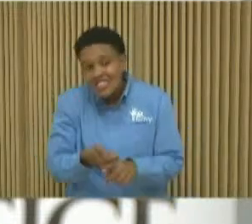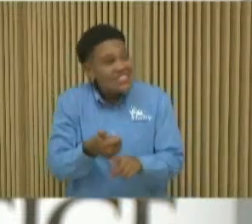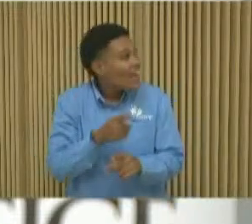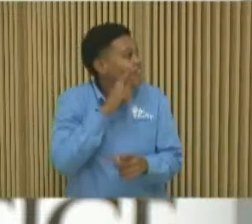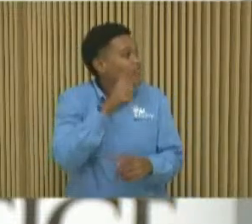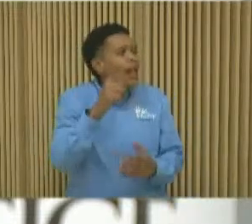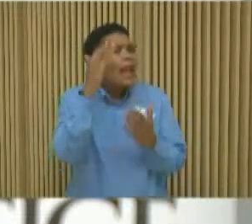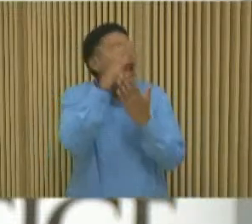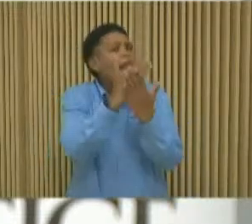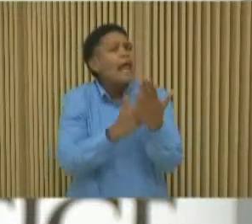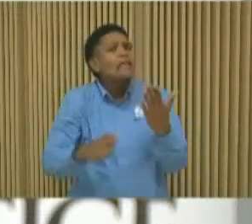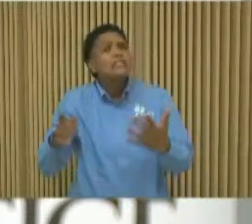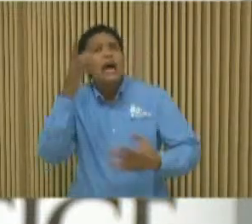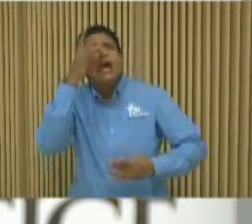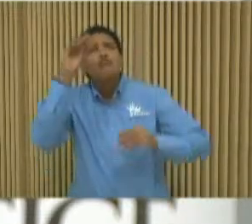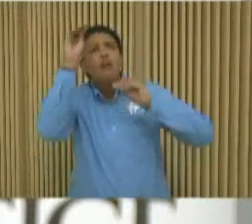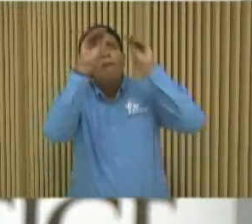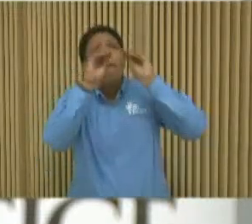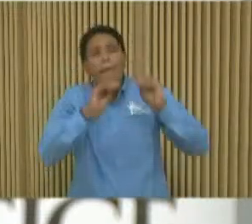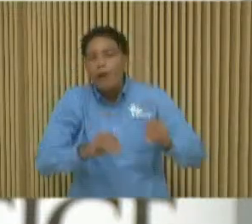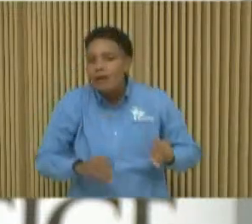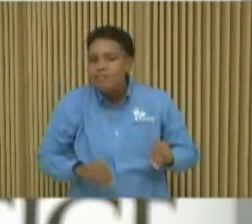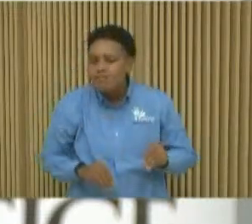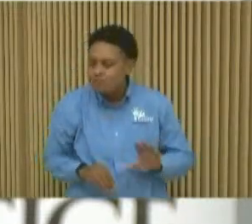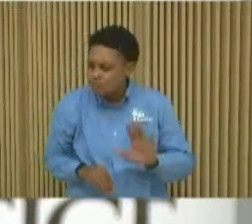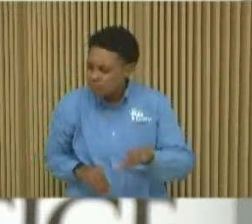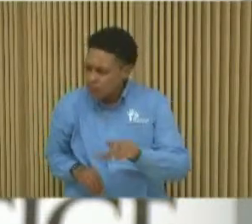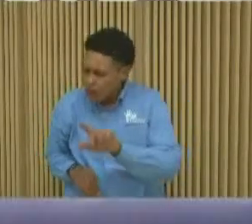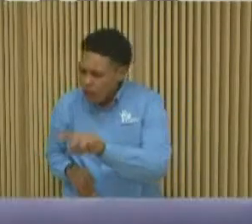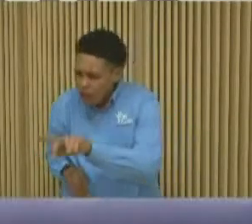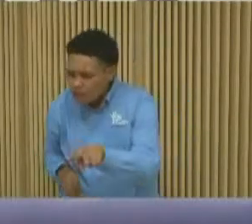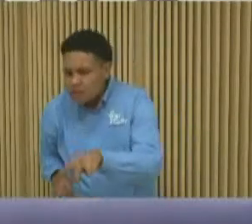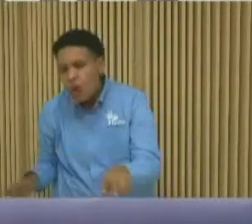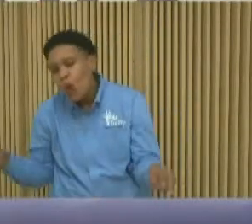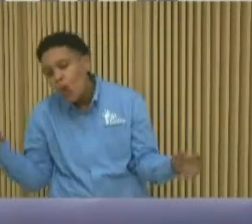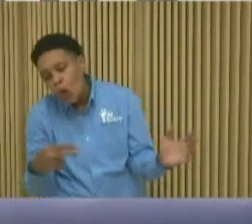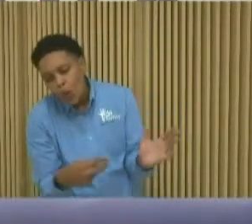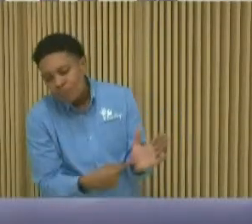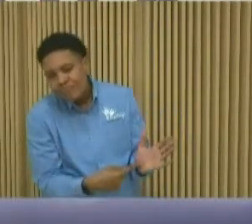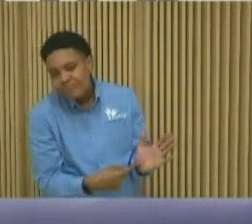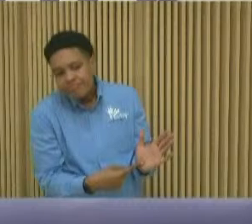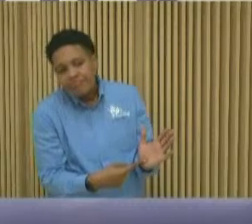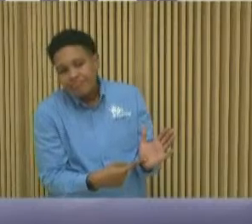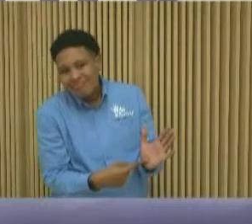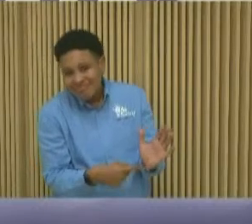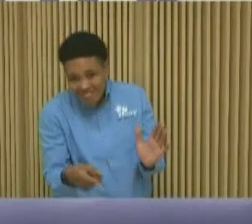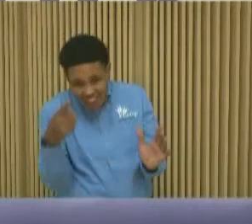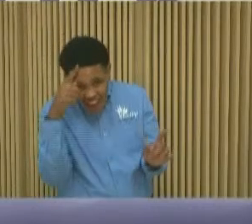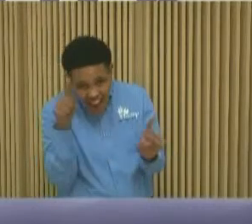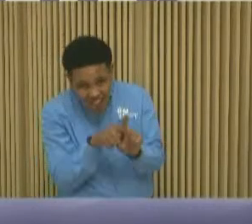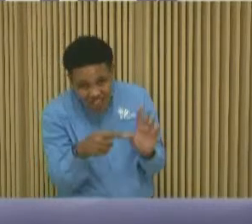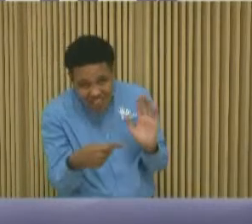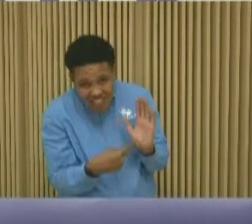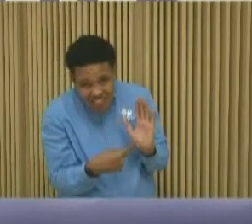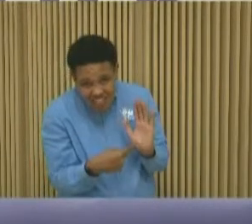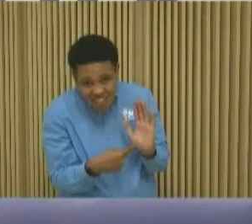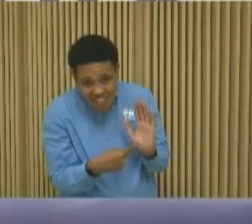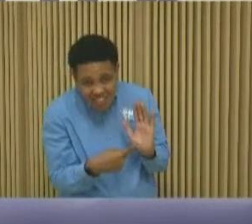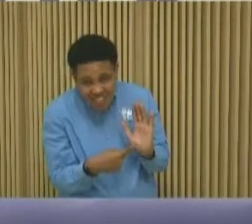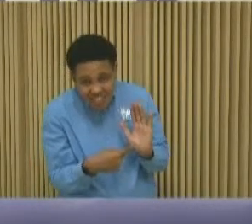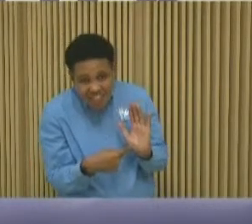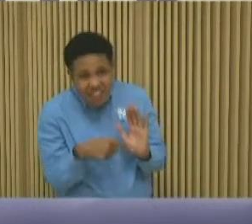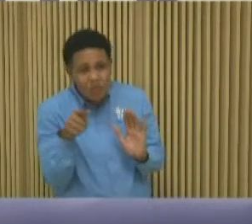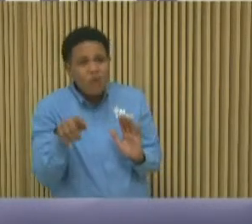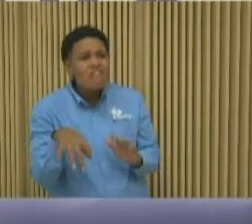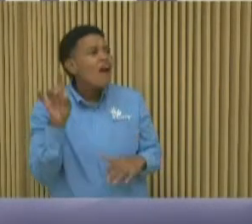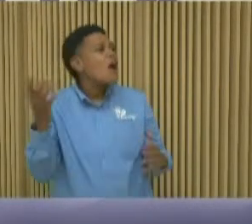list of what those interests are, you can ask them to look at these and say, do you agree with this? And you'll